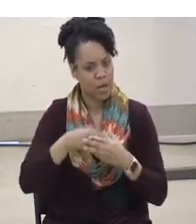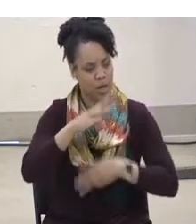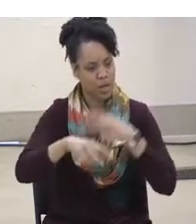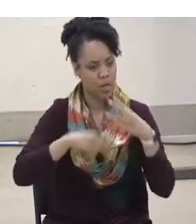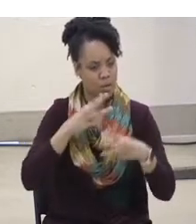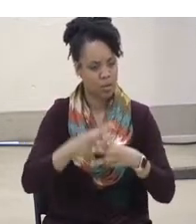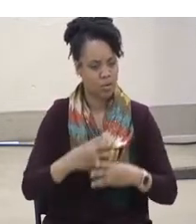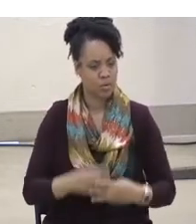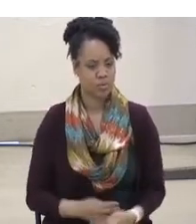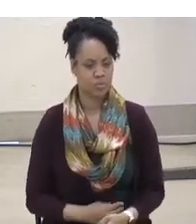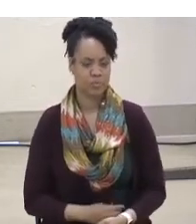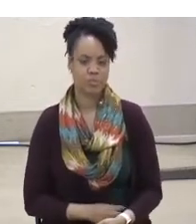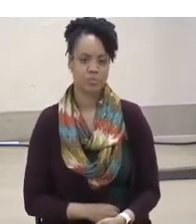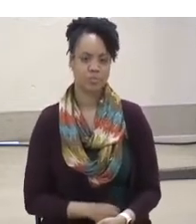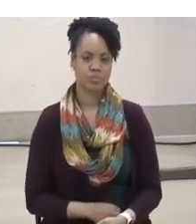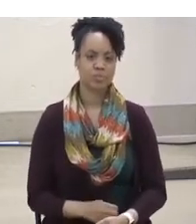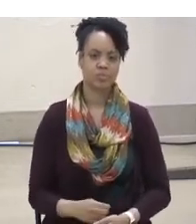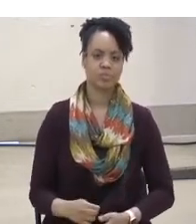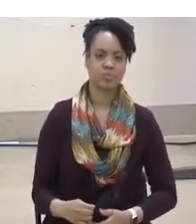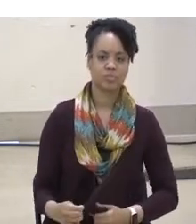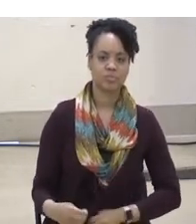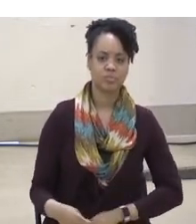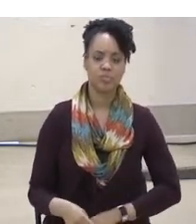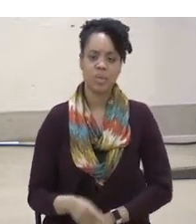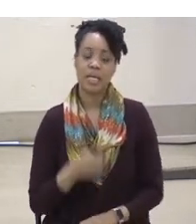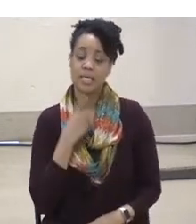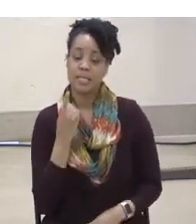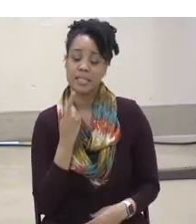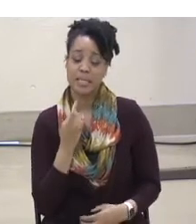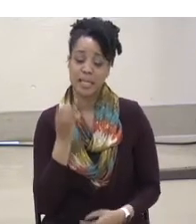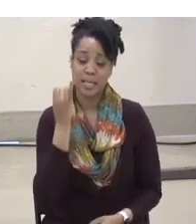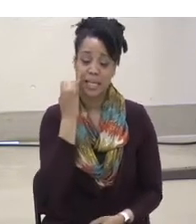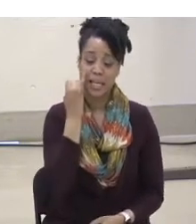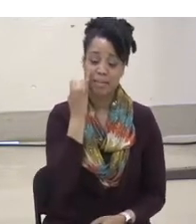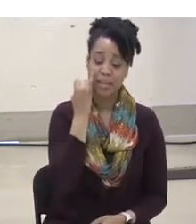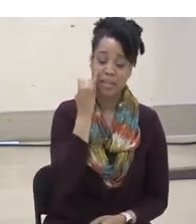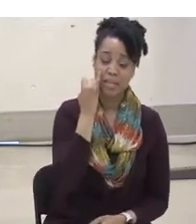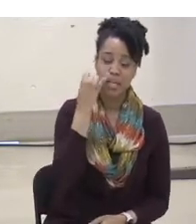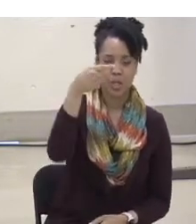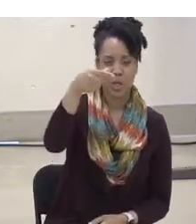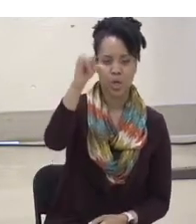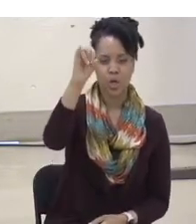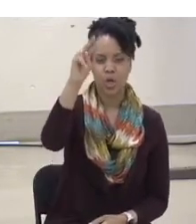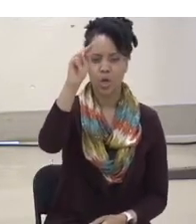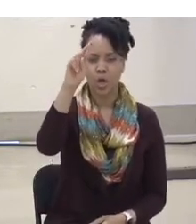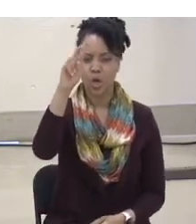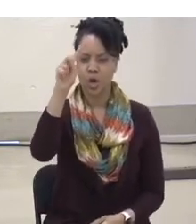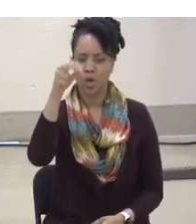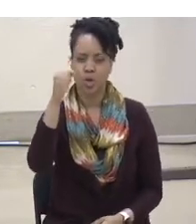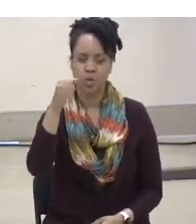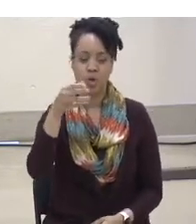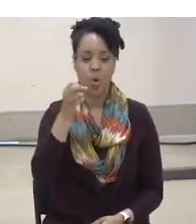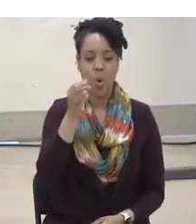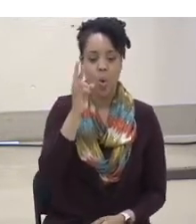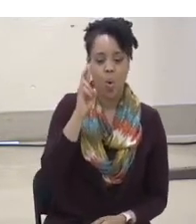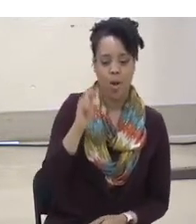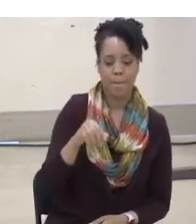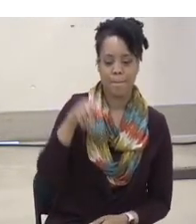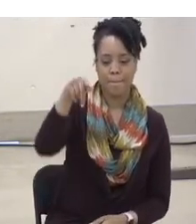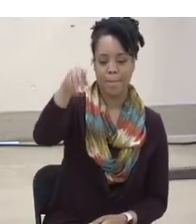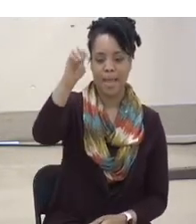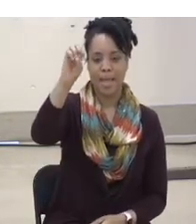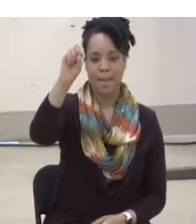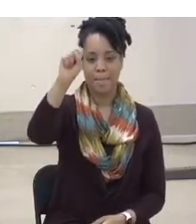describiendo la situación que nos encontramos ahora mismo en el mundo. He said, if there's dearth in the land, Dice, si or hubiera- pestilence, or